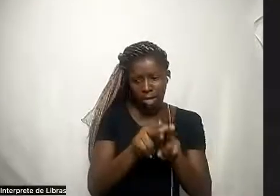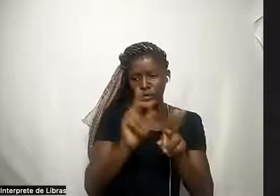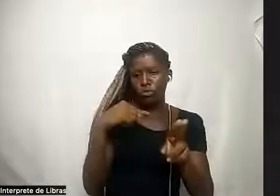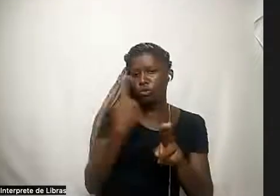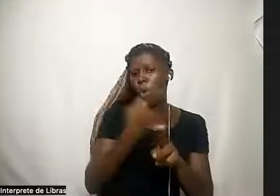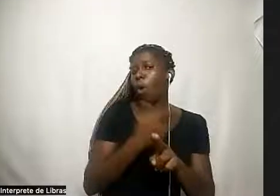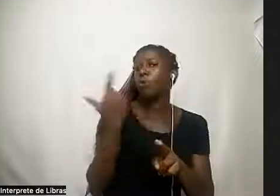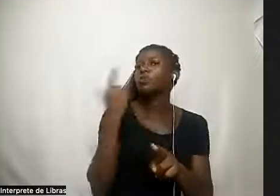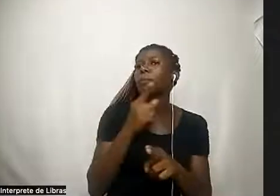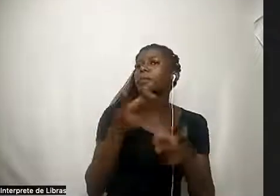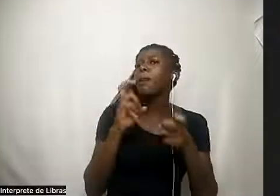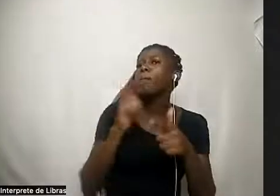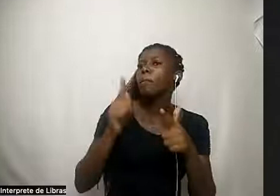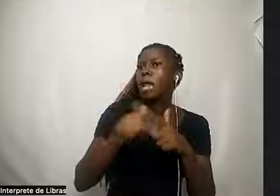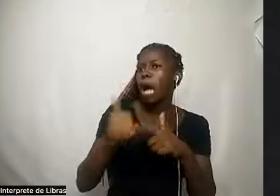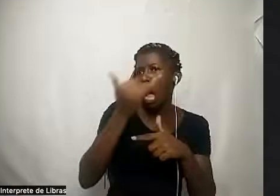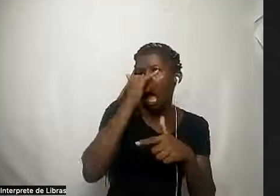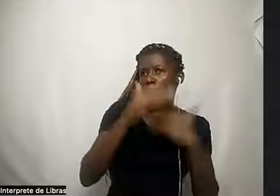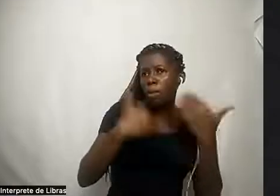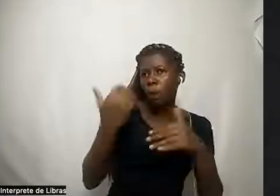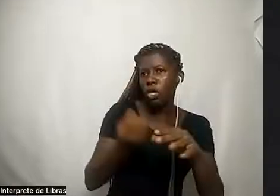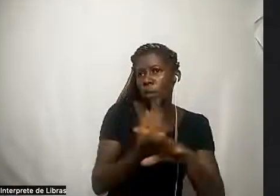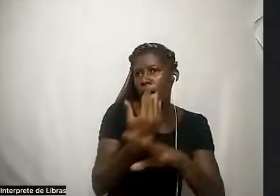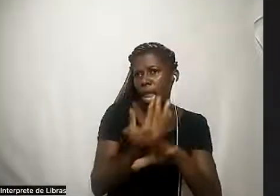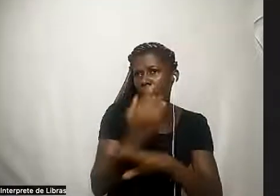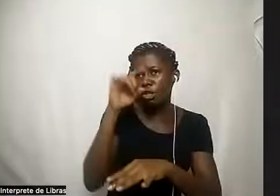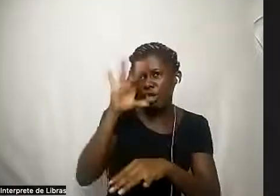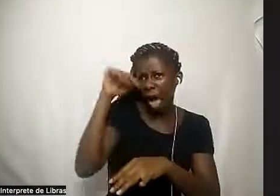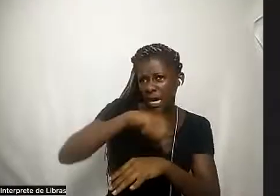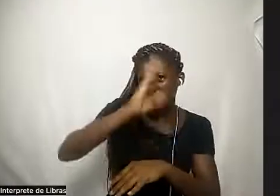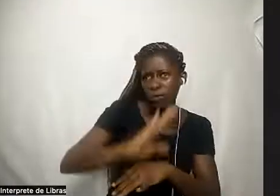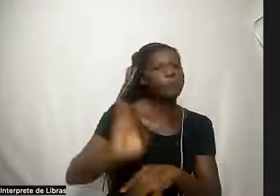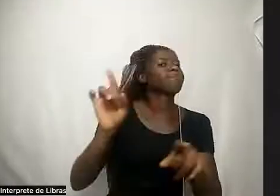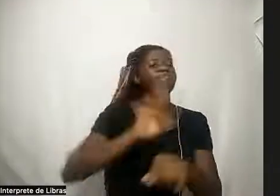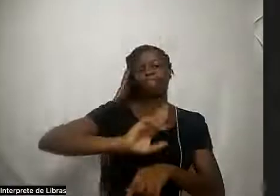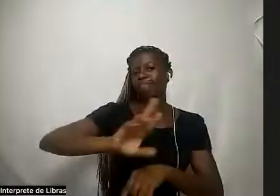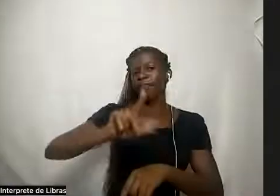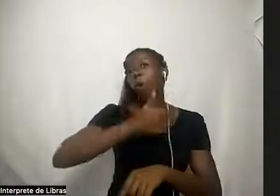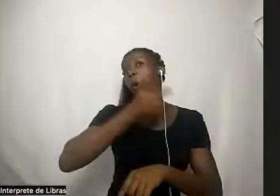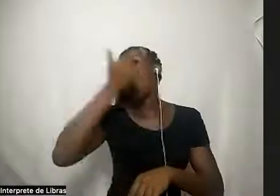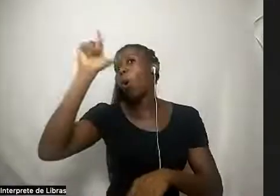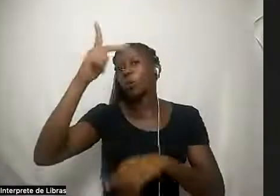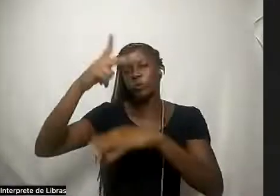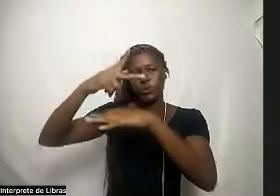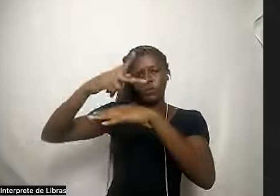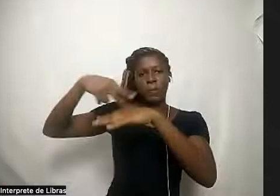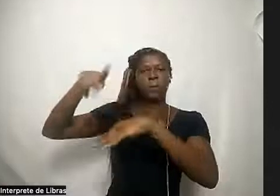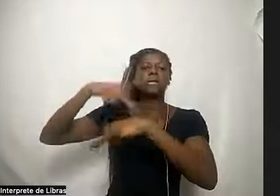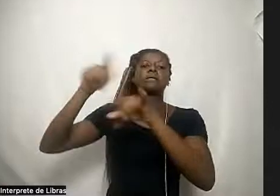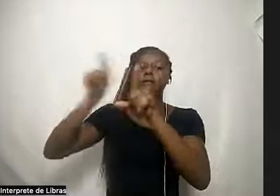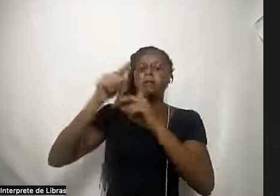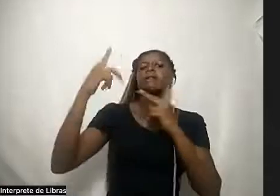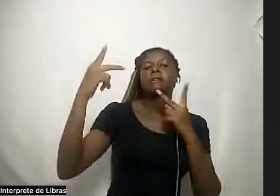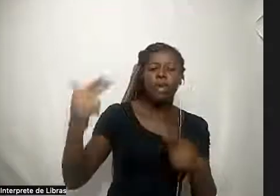we also identified a similar phenomenon in other places of the world, and we learned that the reason was much